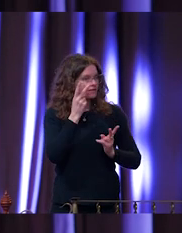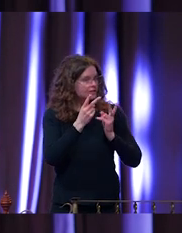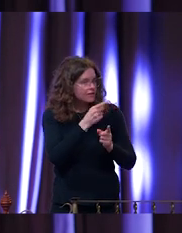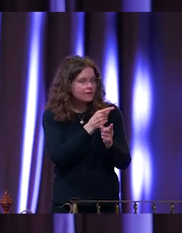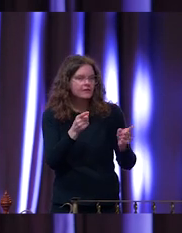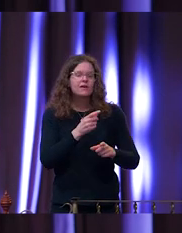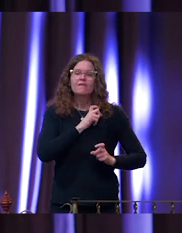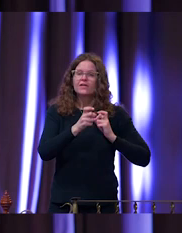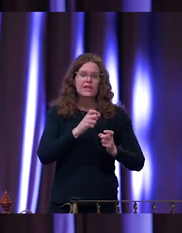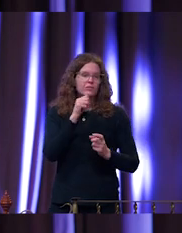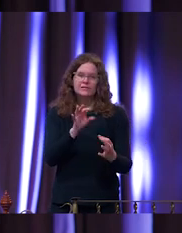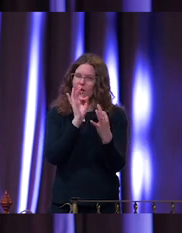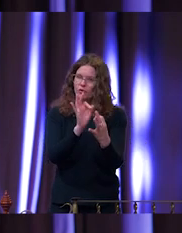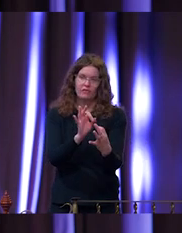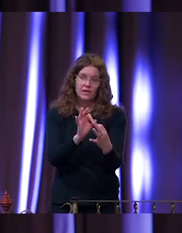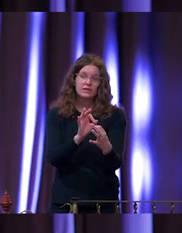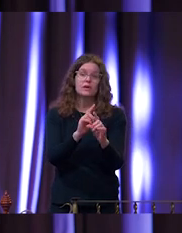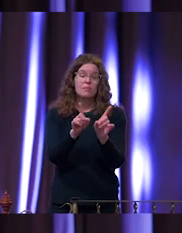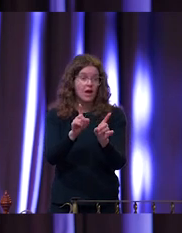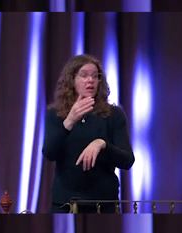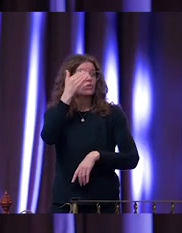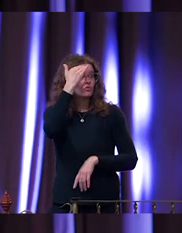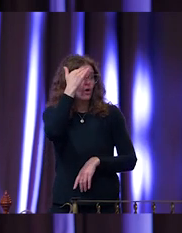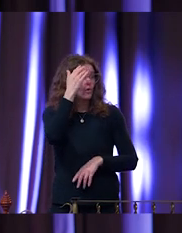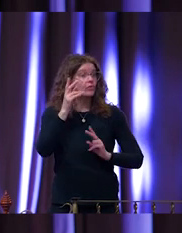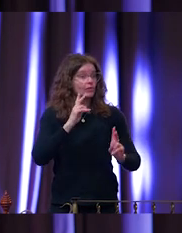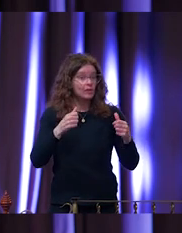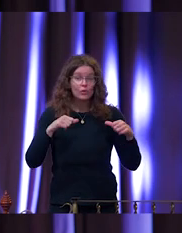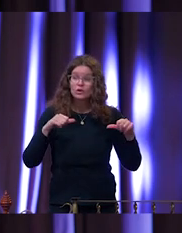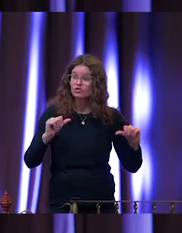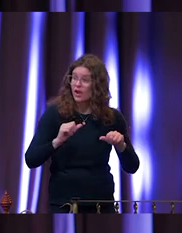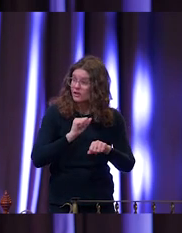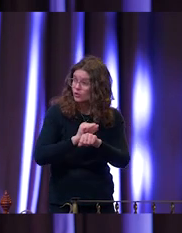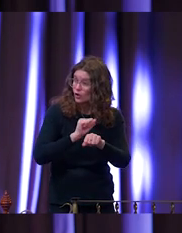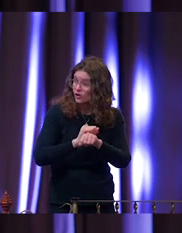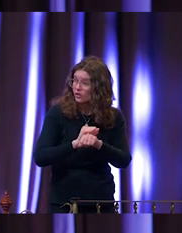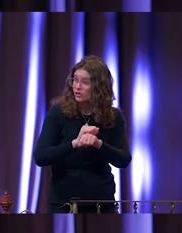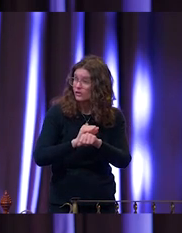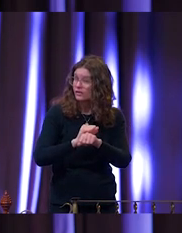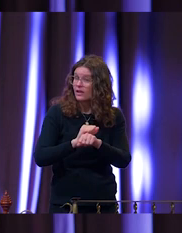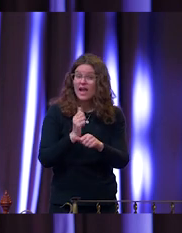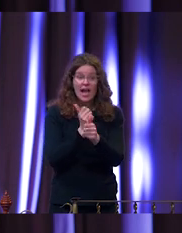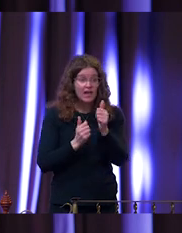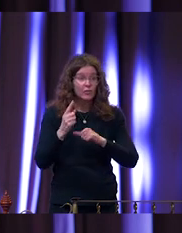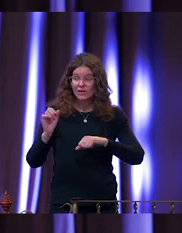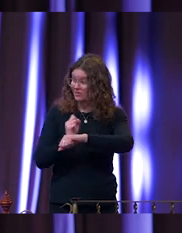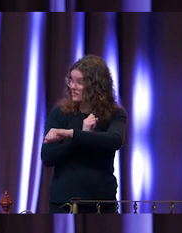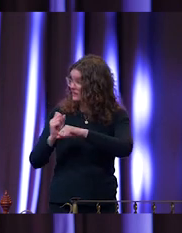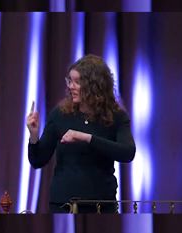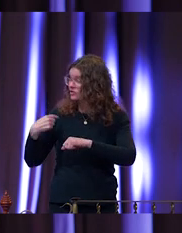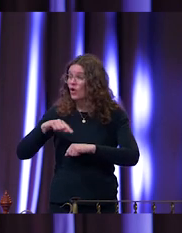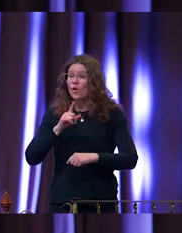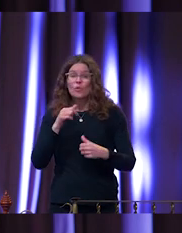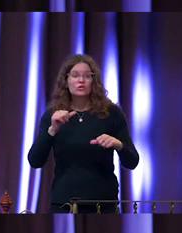is imperfect, we know this, but know that the folks that are trying to do this work, I think everyone here on this stage is committed to trying to do the work the